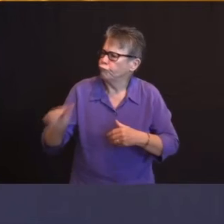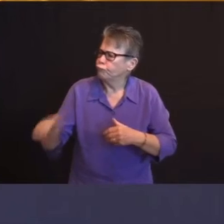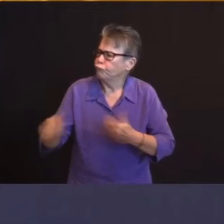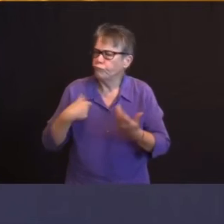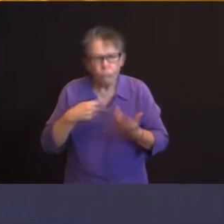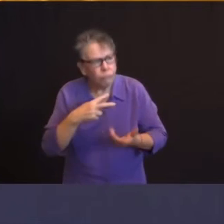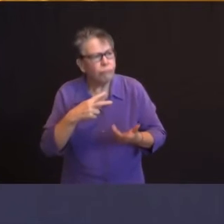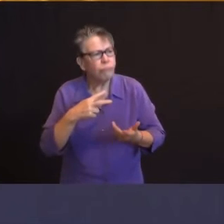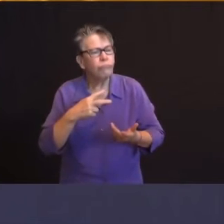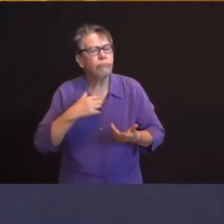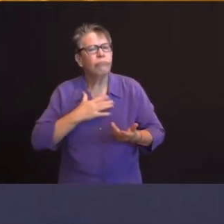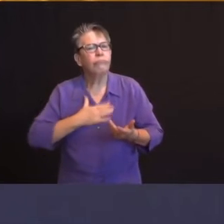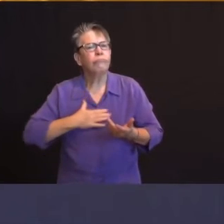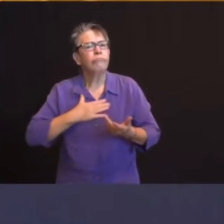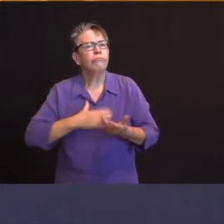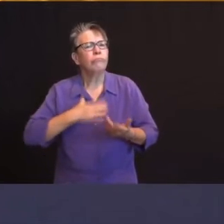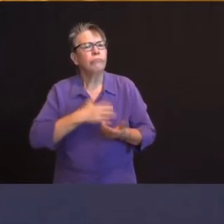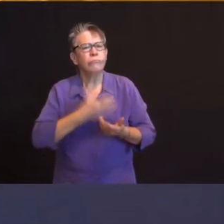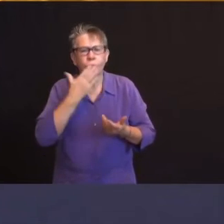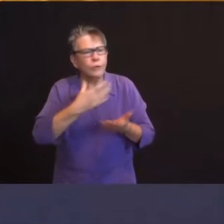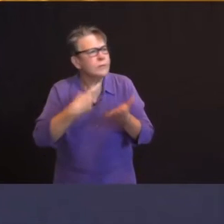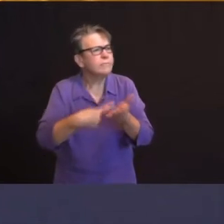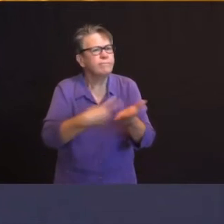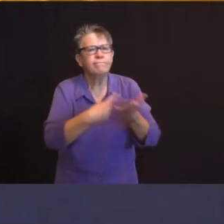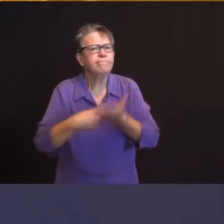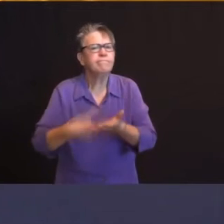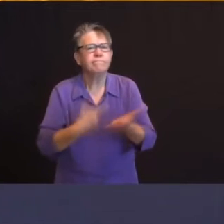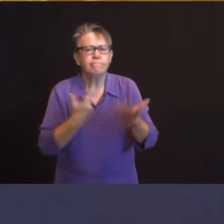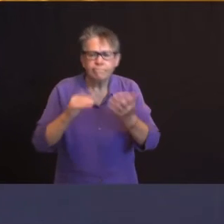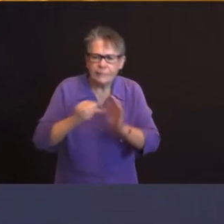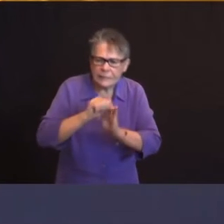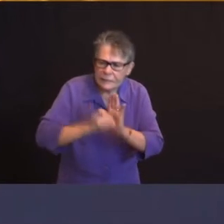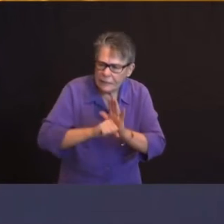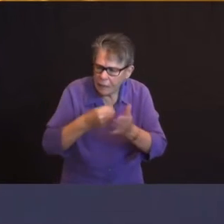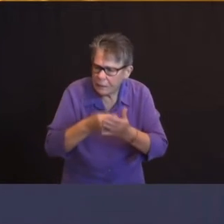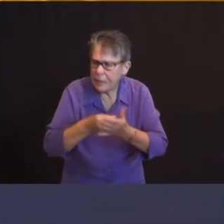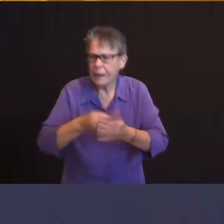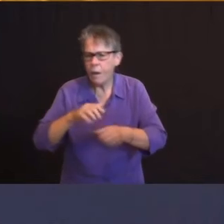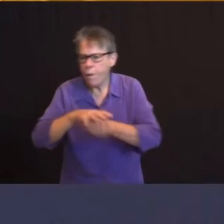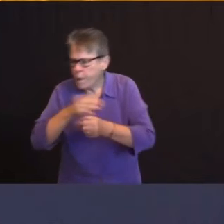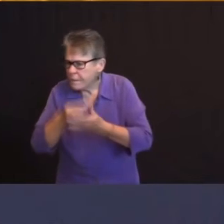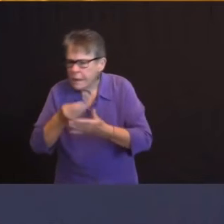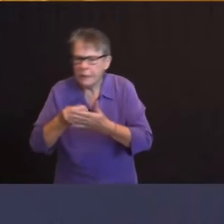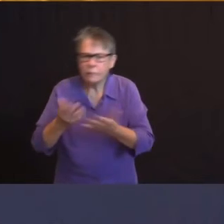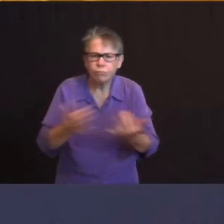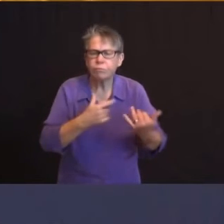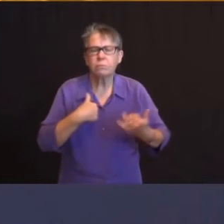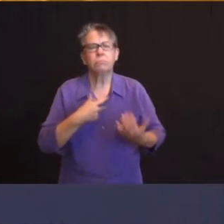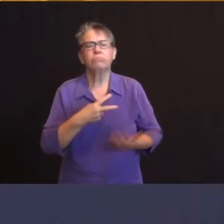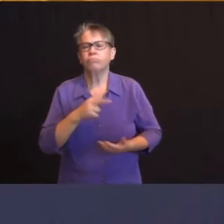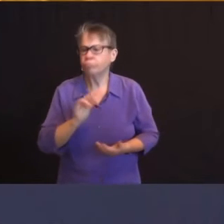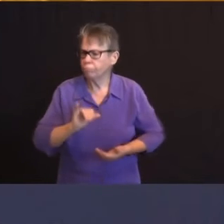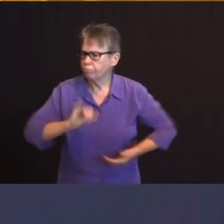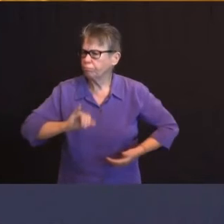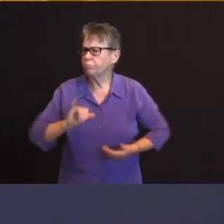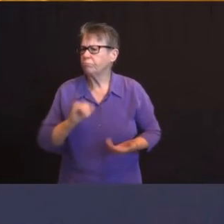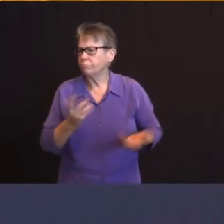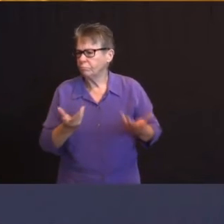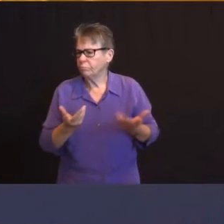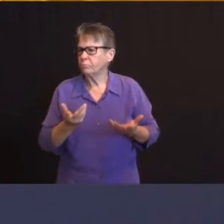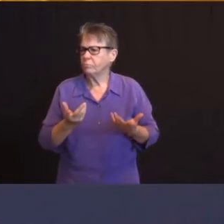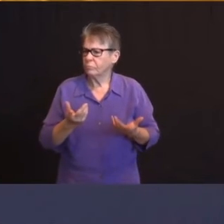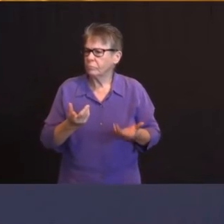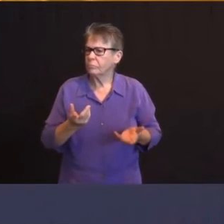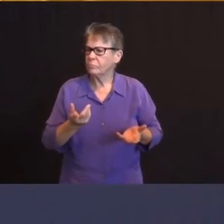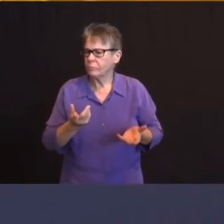that the many needs of our states and people are adequately met. And finally, we discussed the need for a robust federal